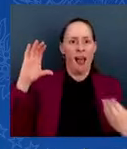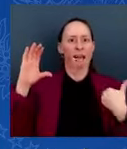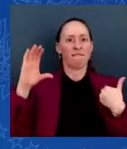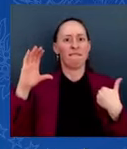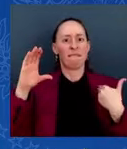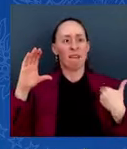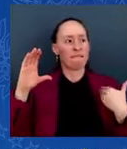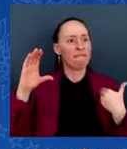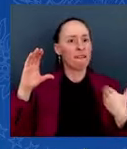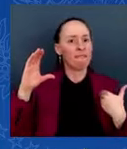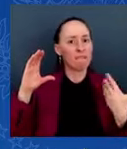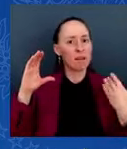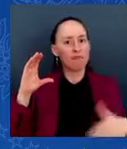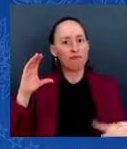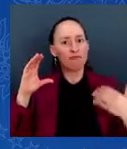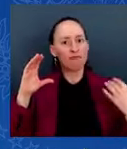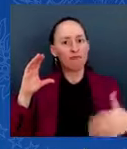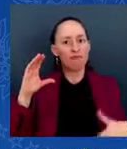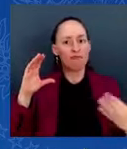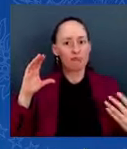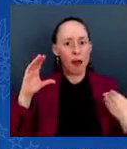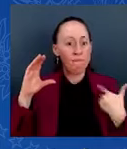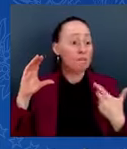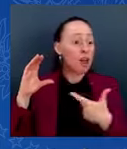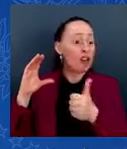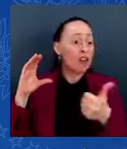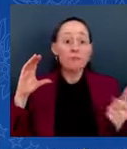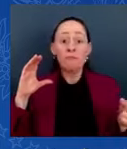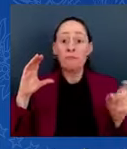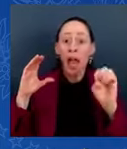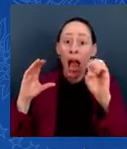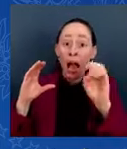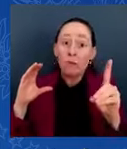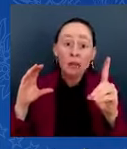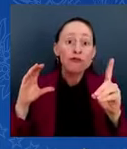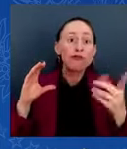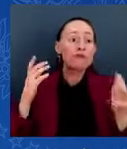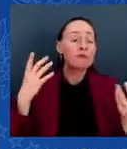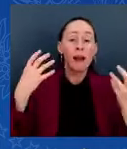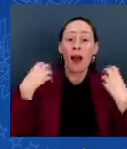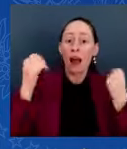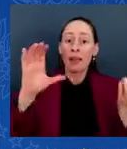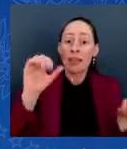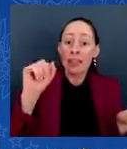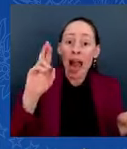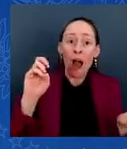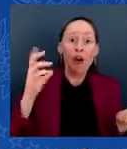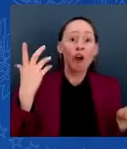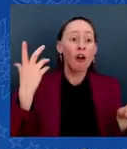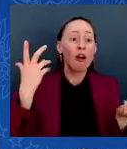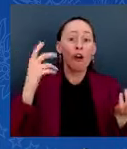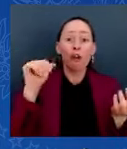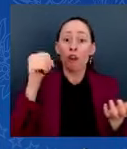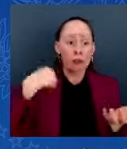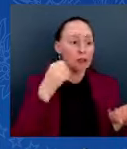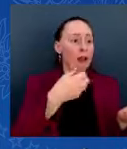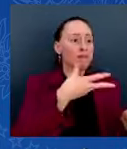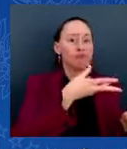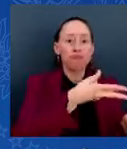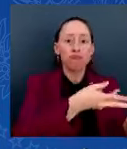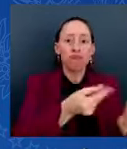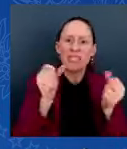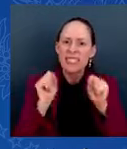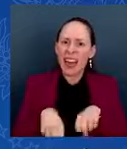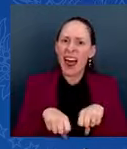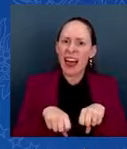for education, it can pay out for health care, it can pay out for so much more, or it can just simply reduce the deficit he has exploded.